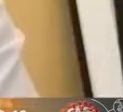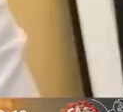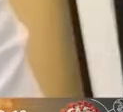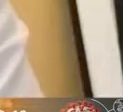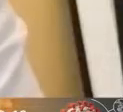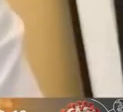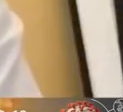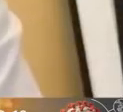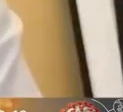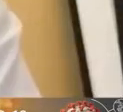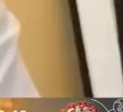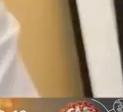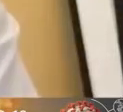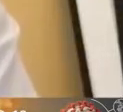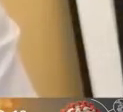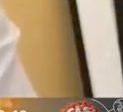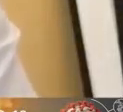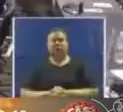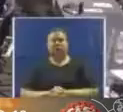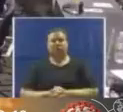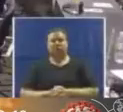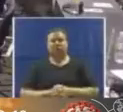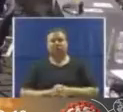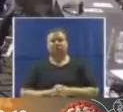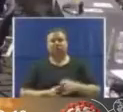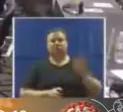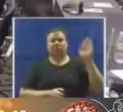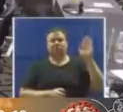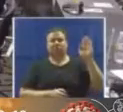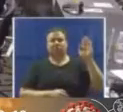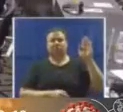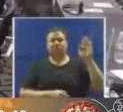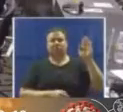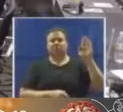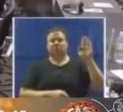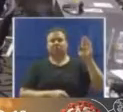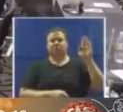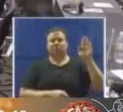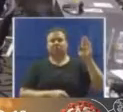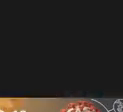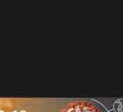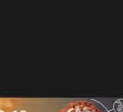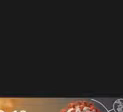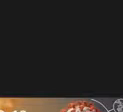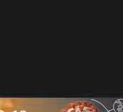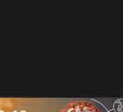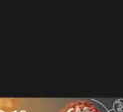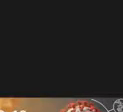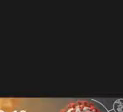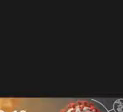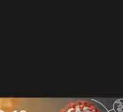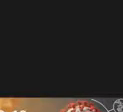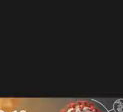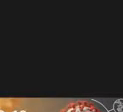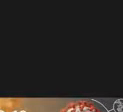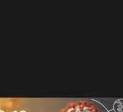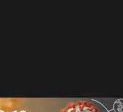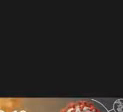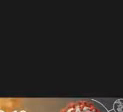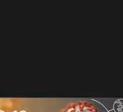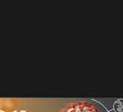President lead the consultation process because Sorry, Chair, Honourable Thring was raising a point of order. Honourable Minister, can you